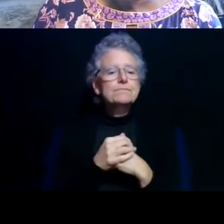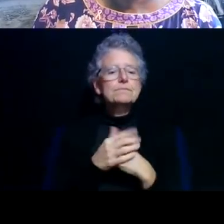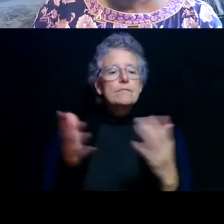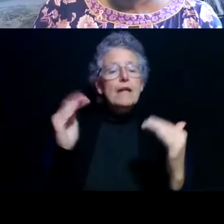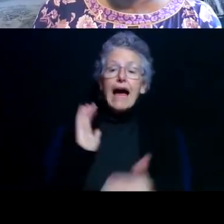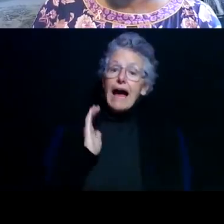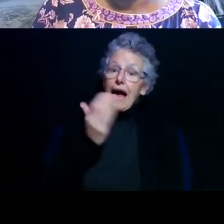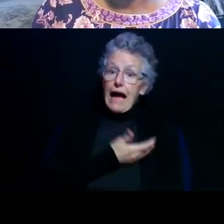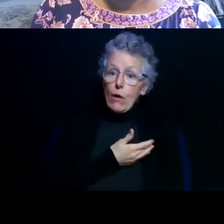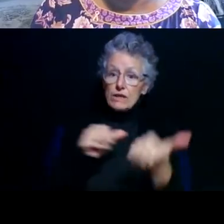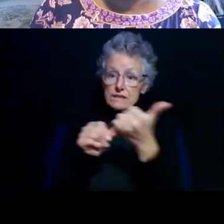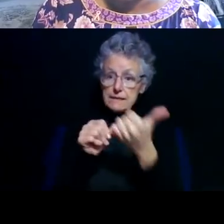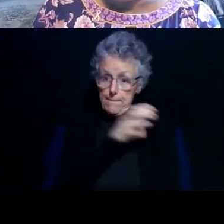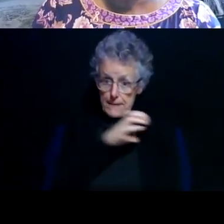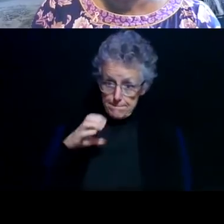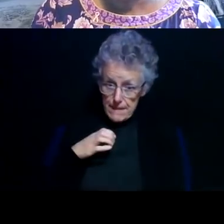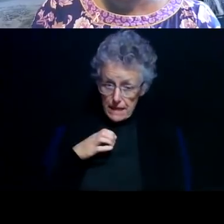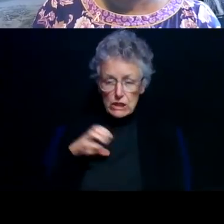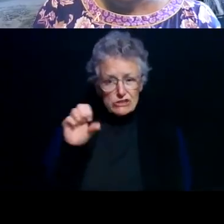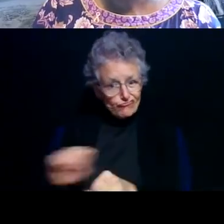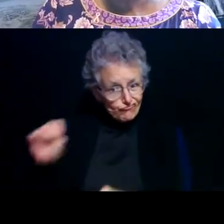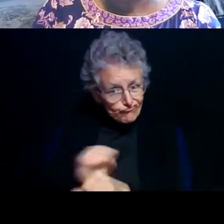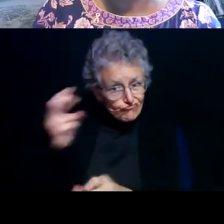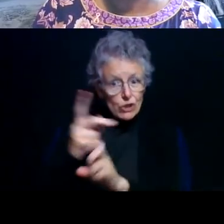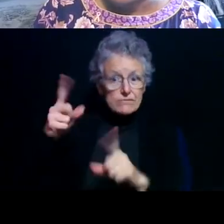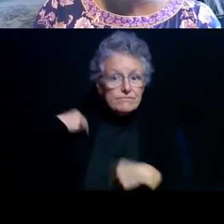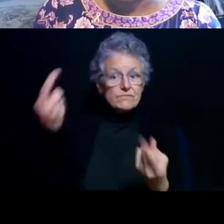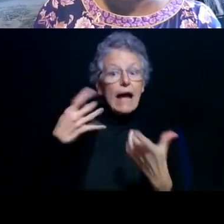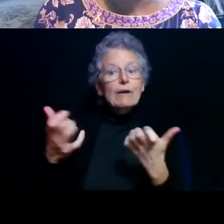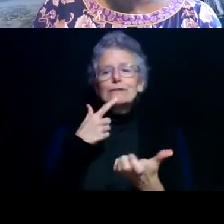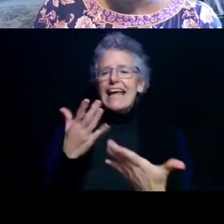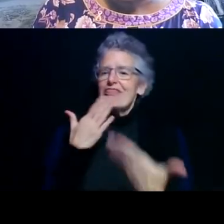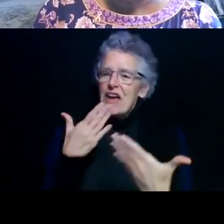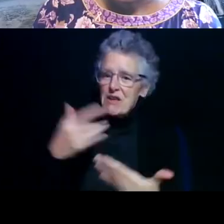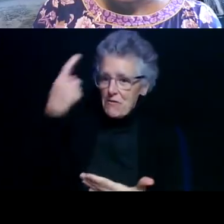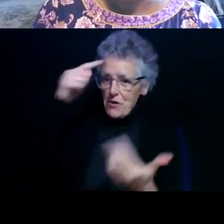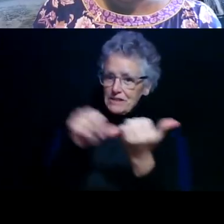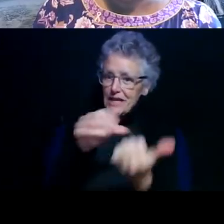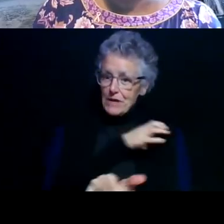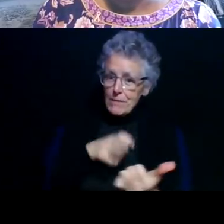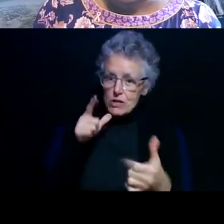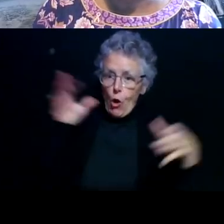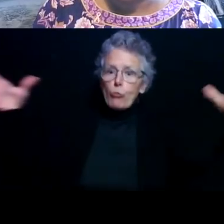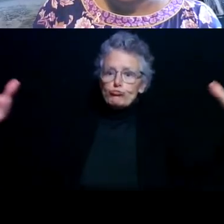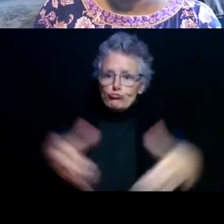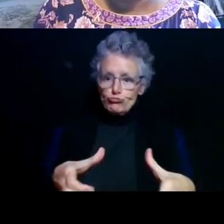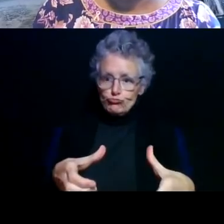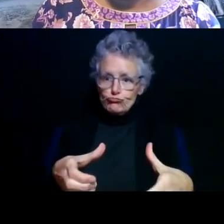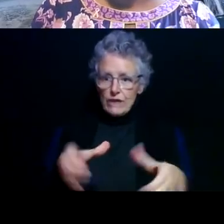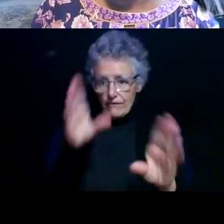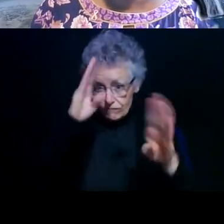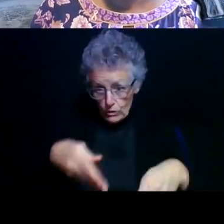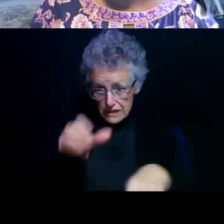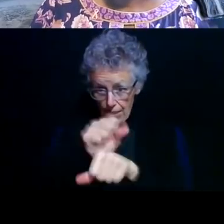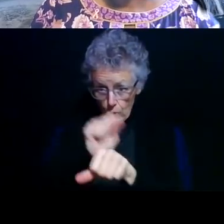So our subcommittees have been hard at work, and I just want to thank them for coming together and the work that they have done.